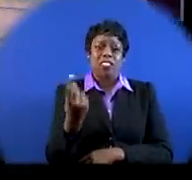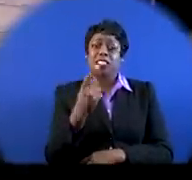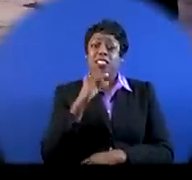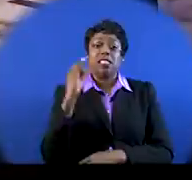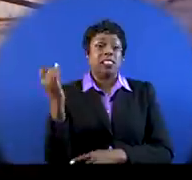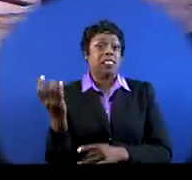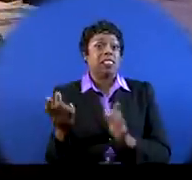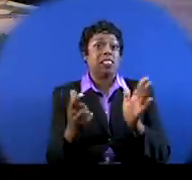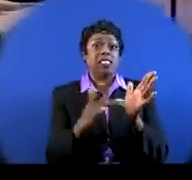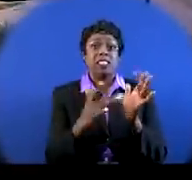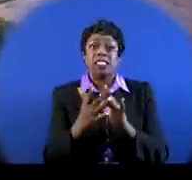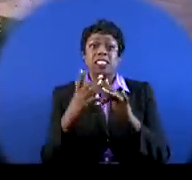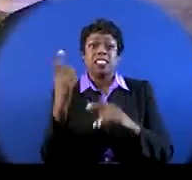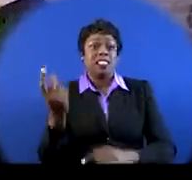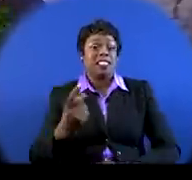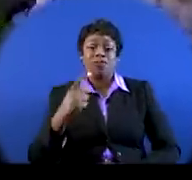is.